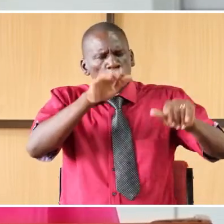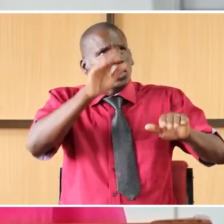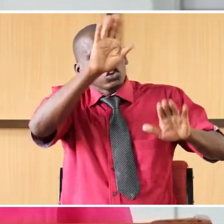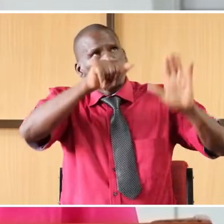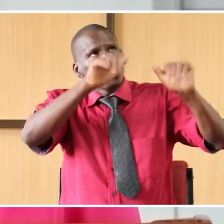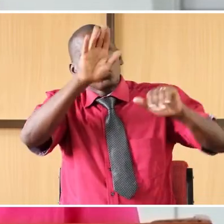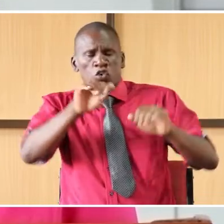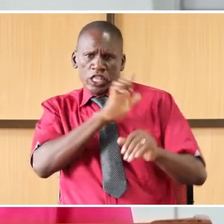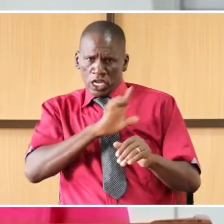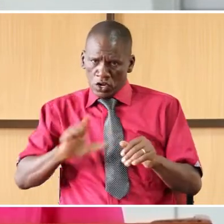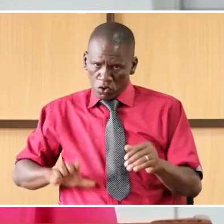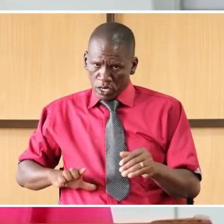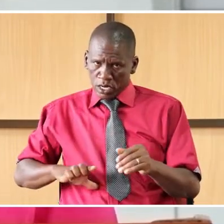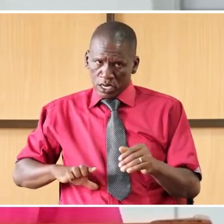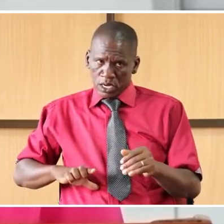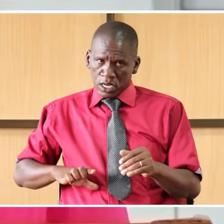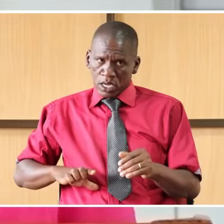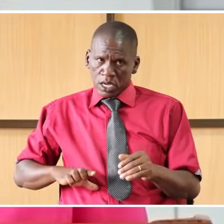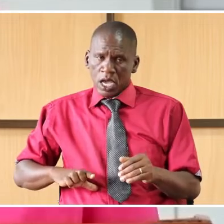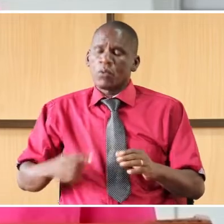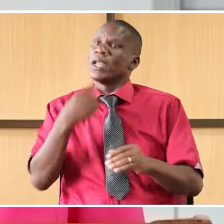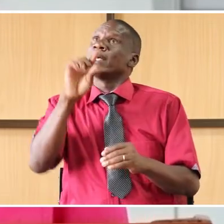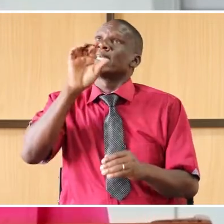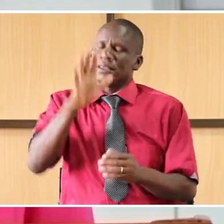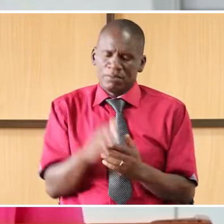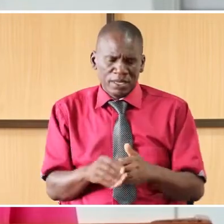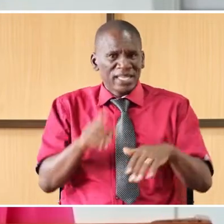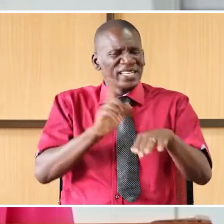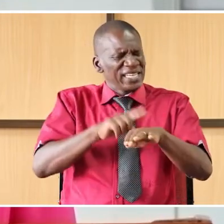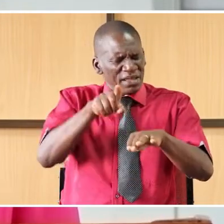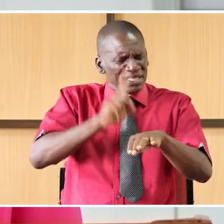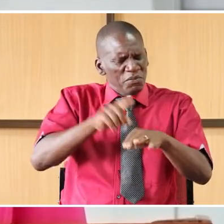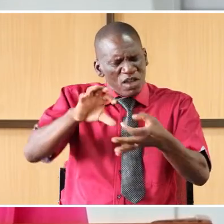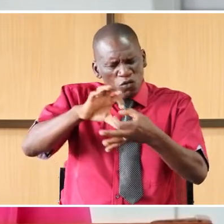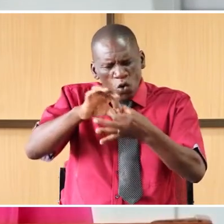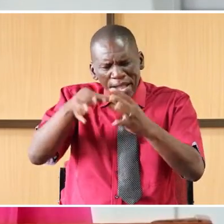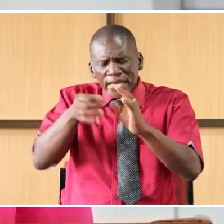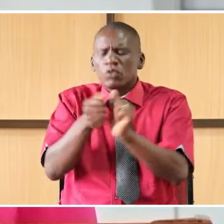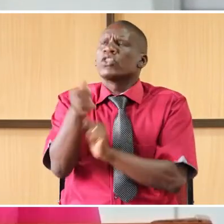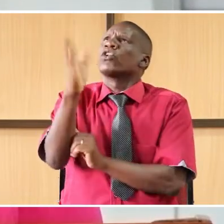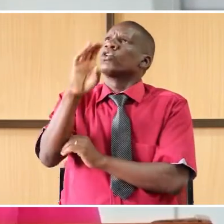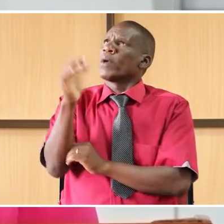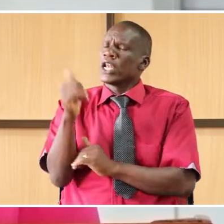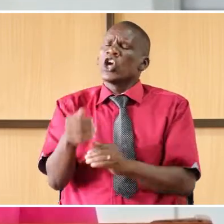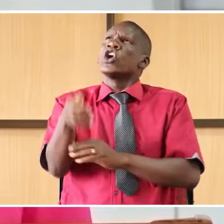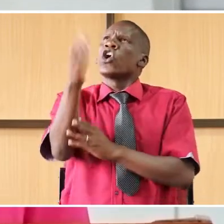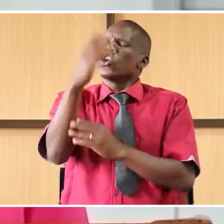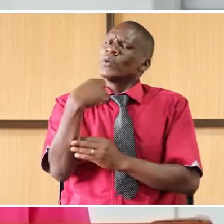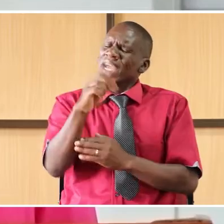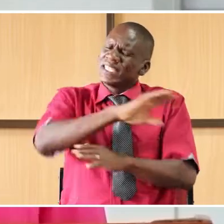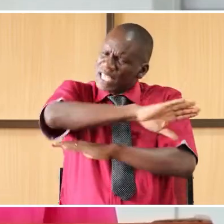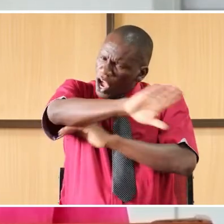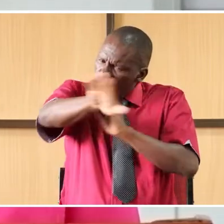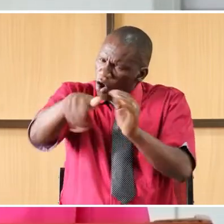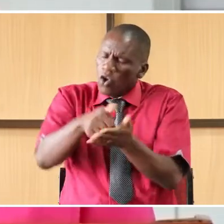me, I will answer him. You know, when you have connected with him, God will answer all